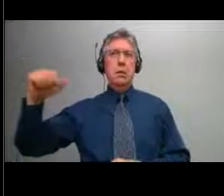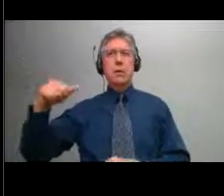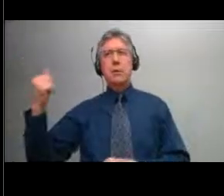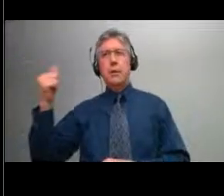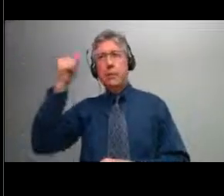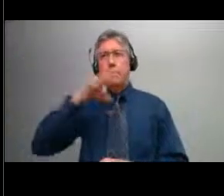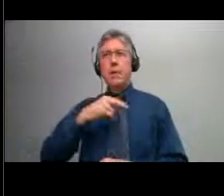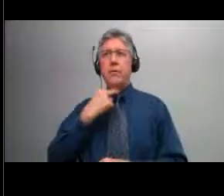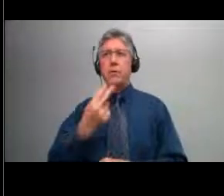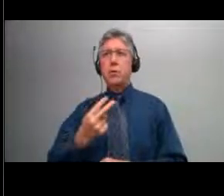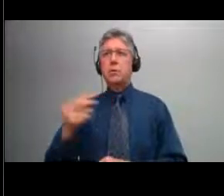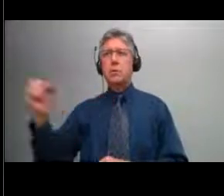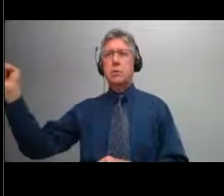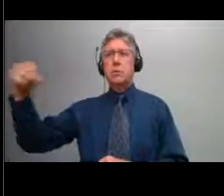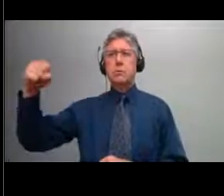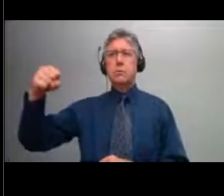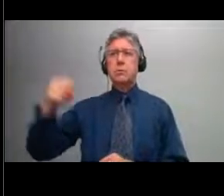Thank you all.